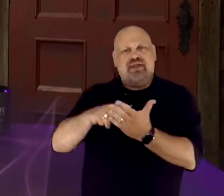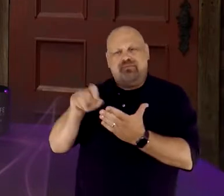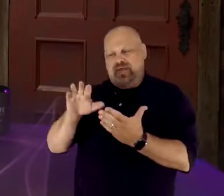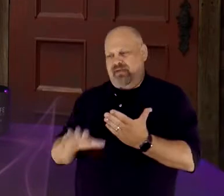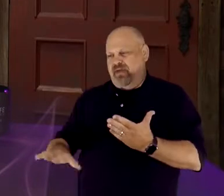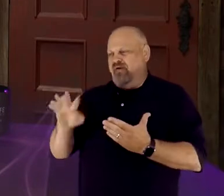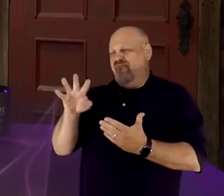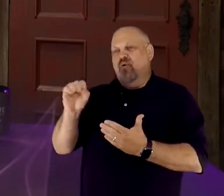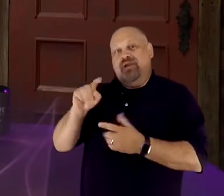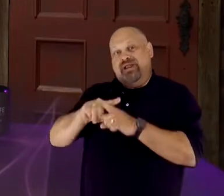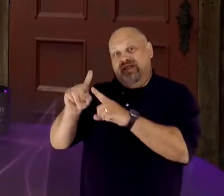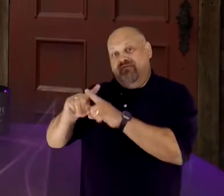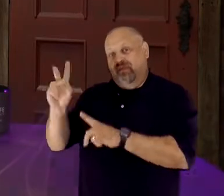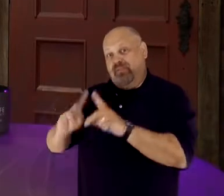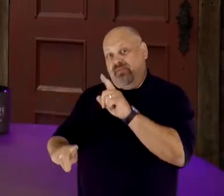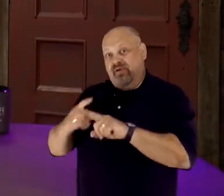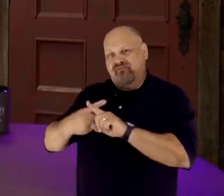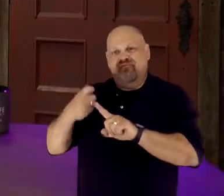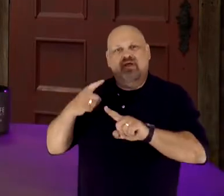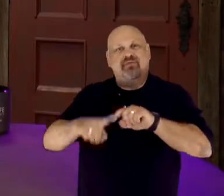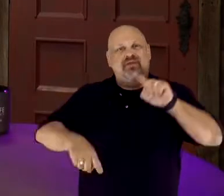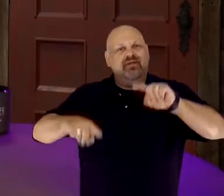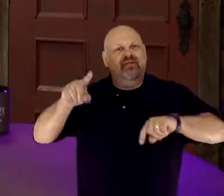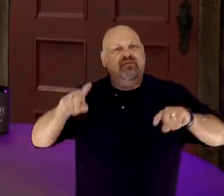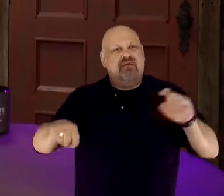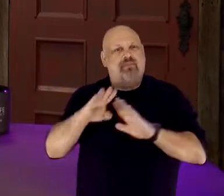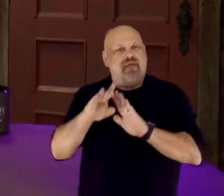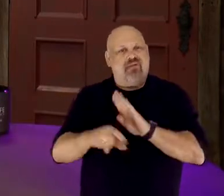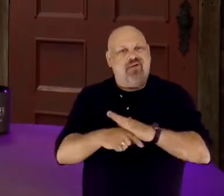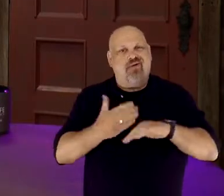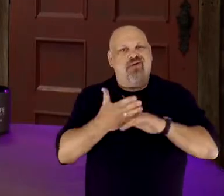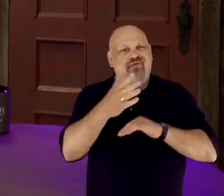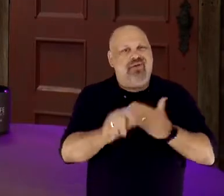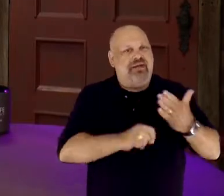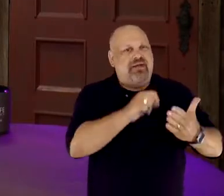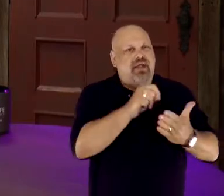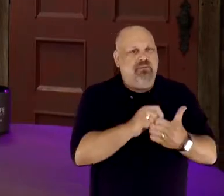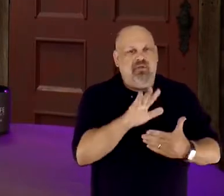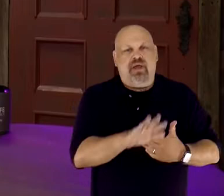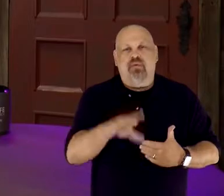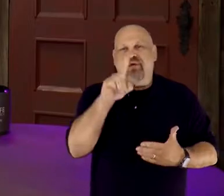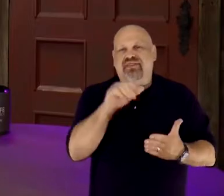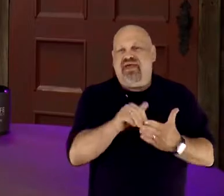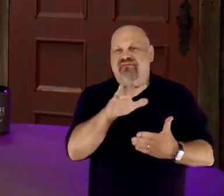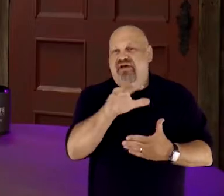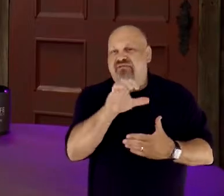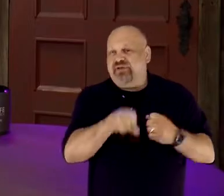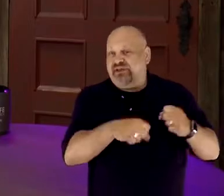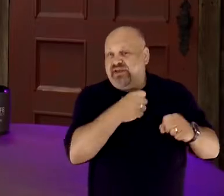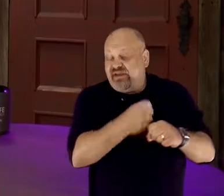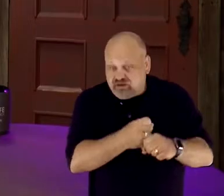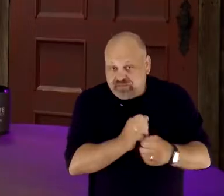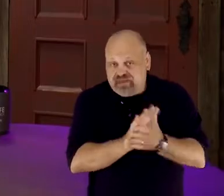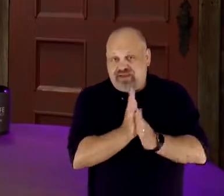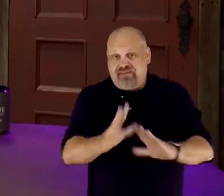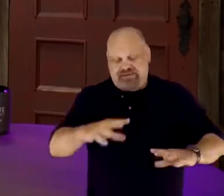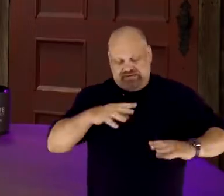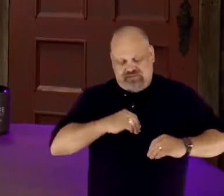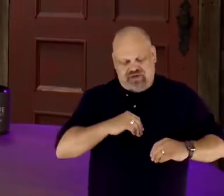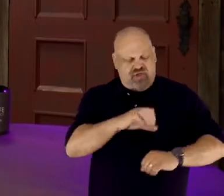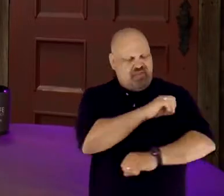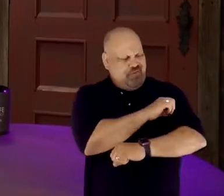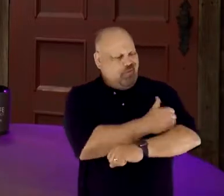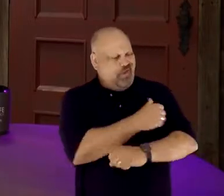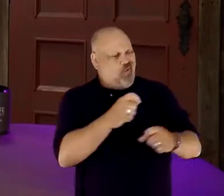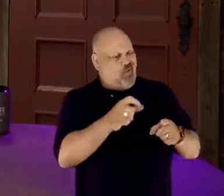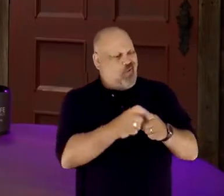approximately 40 different people from diverse backgrounds, over a period of around 1,500 years, became accepted as the authoritative Word